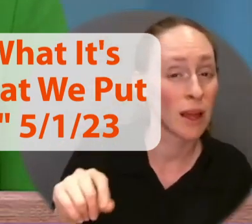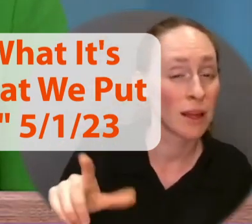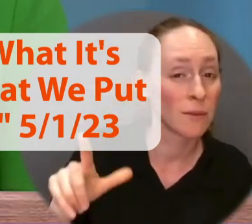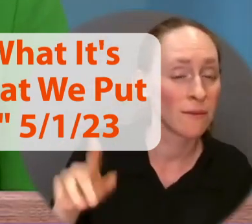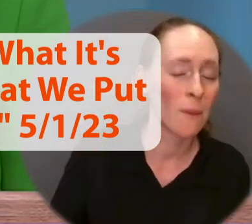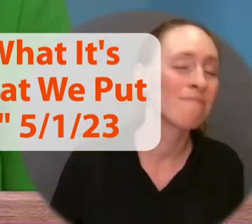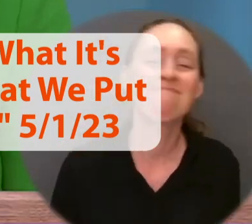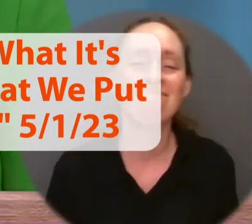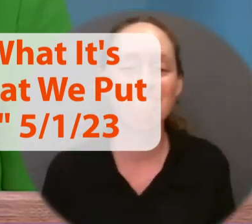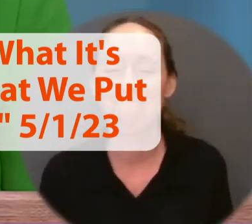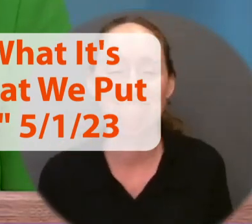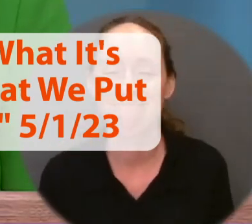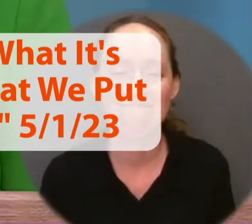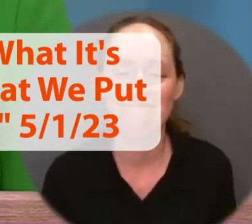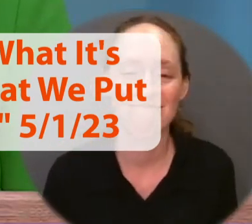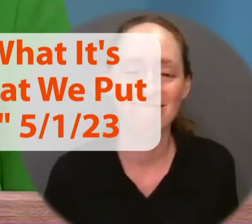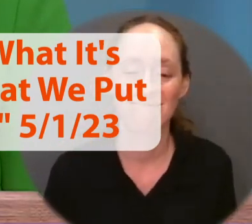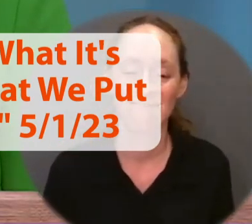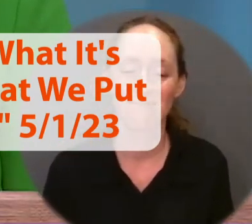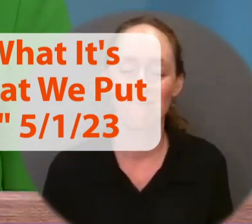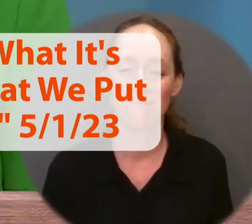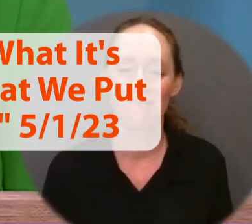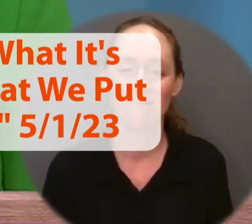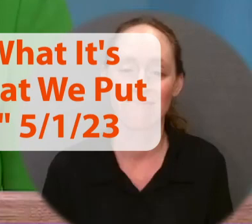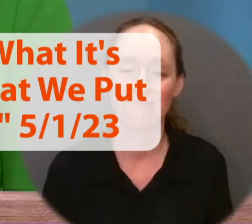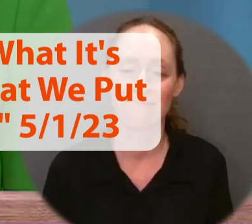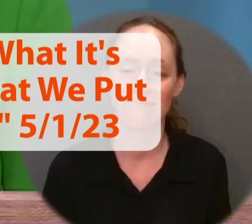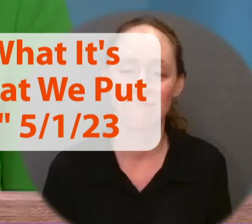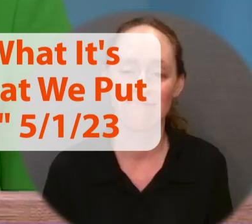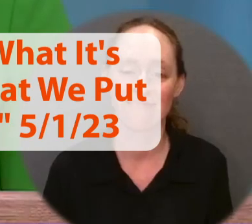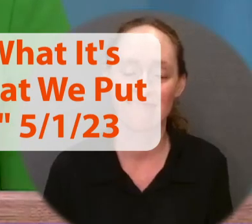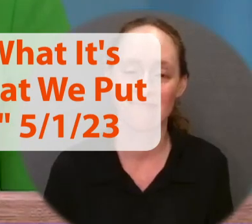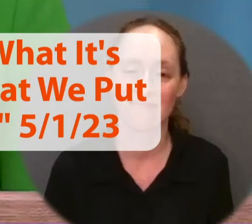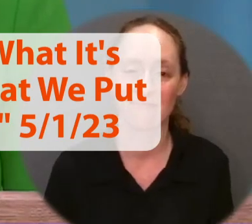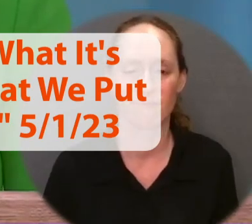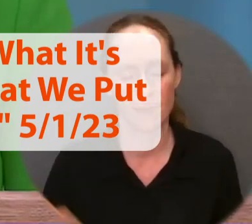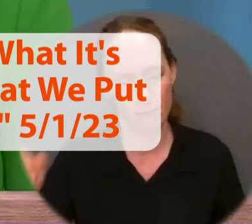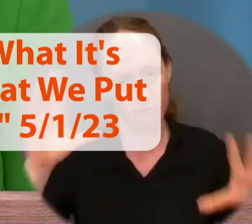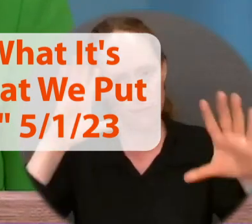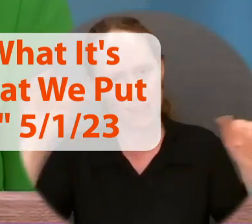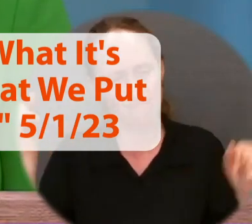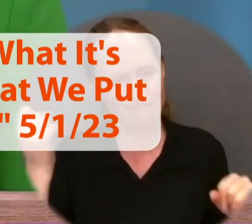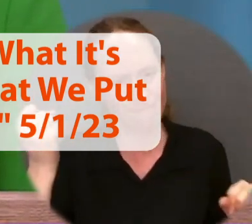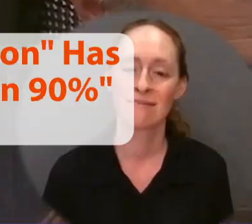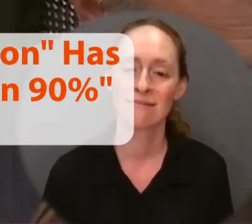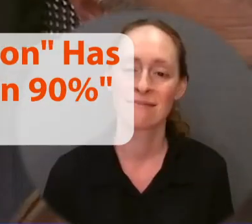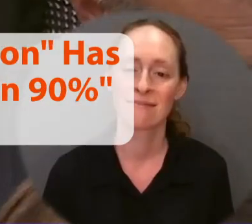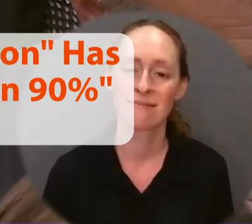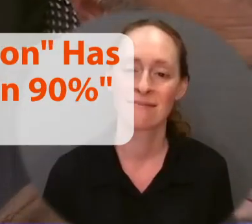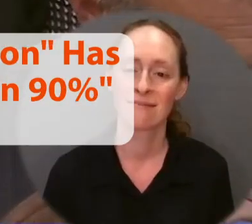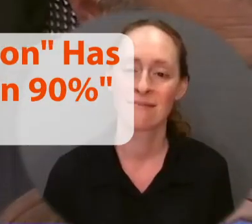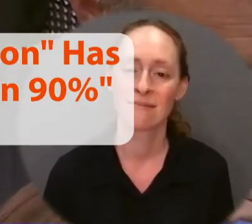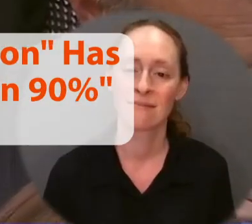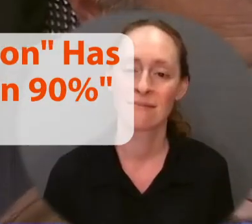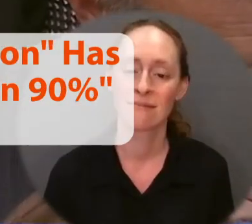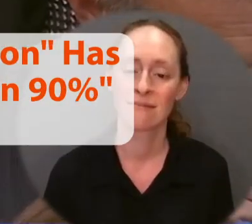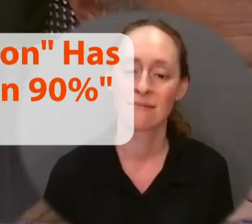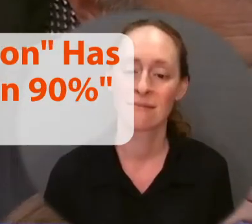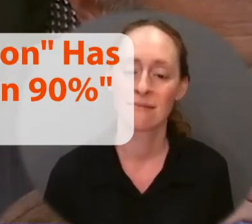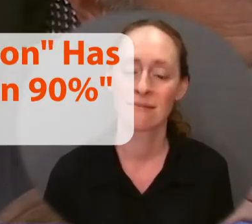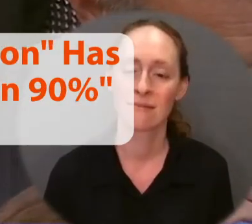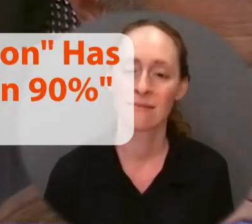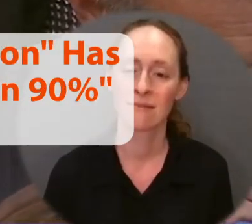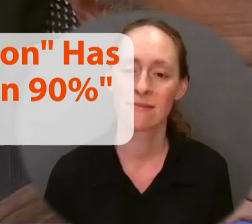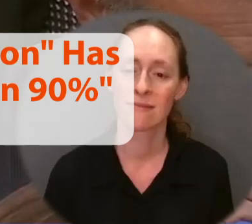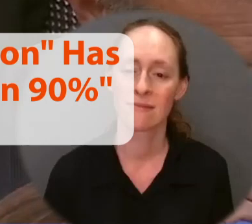what it's like to make sure that we put the American people first, and that's what he's going to continue to do. This challenge of legal immigration, a